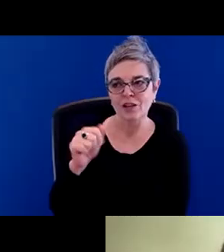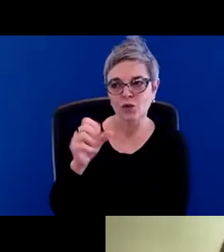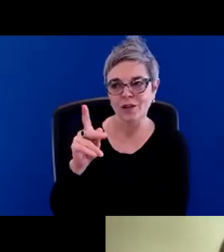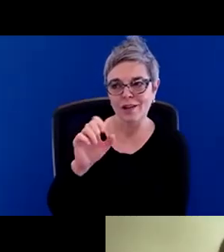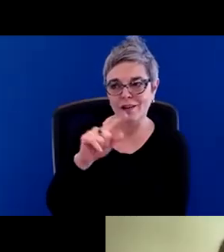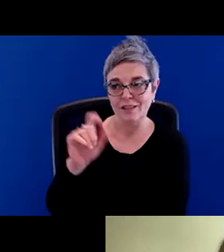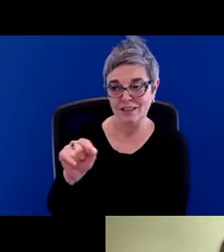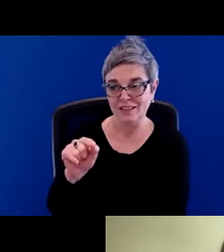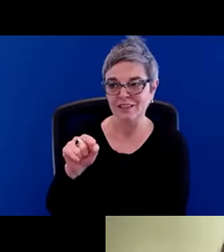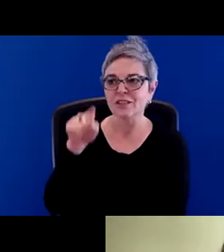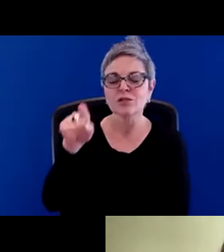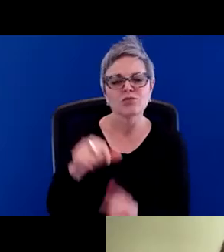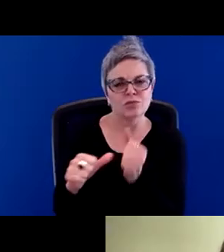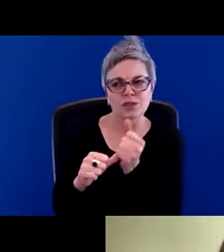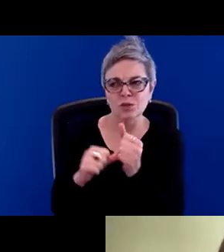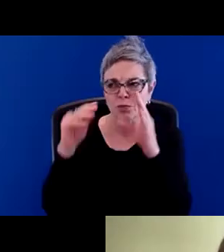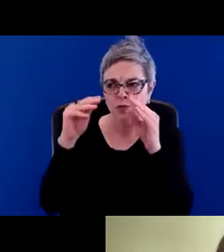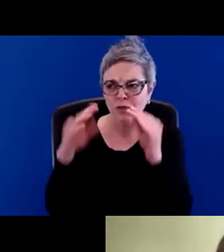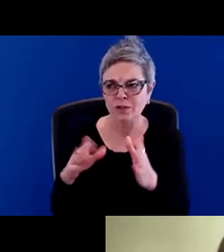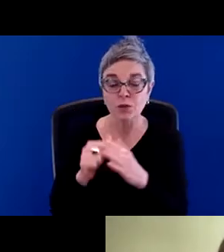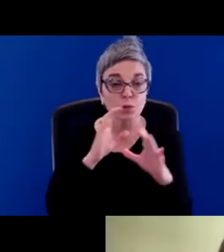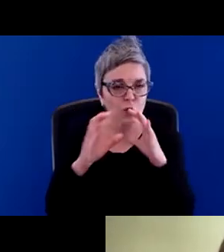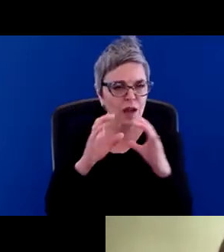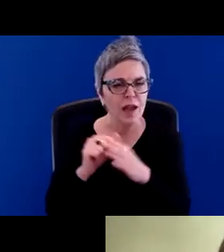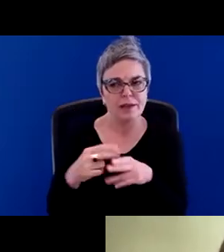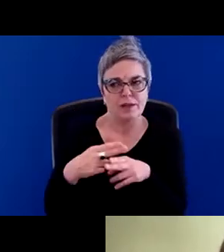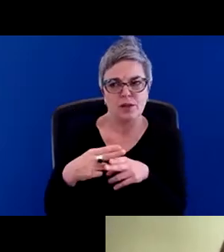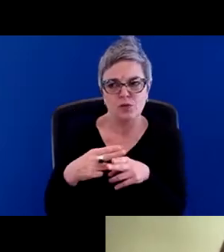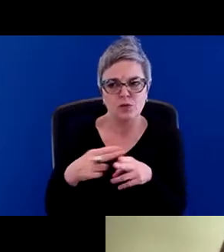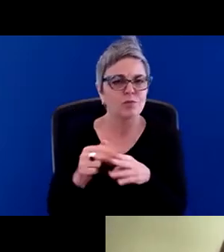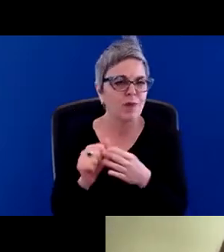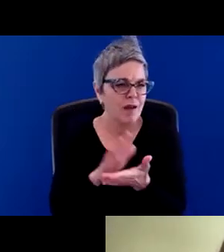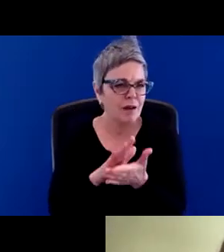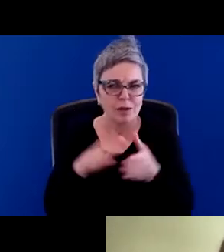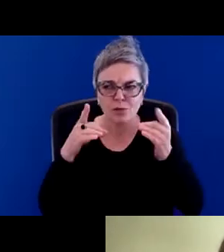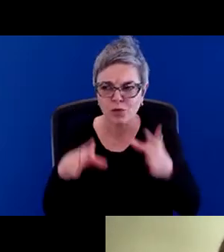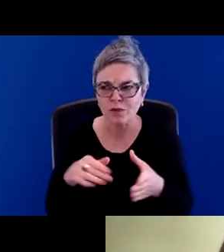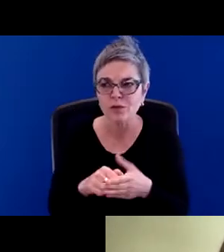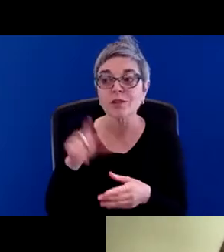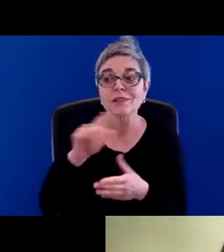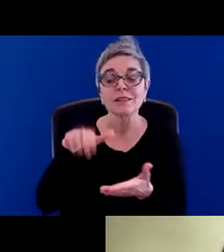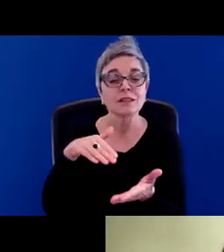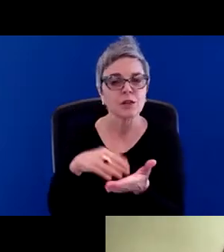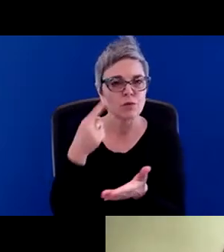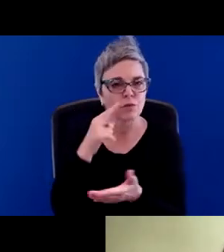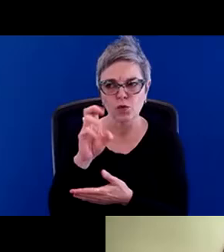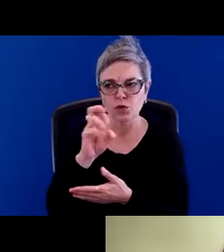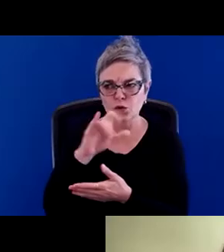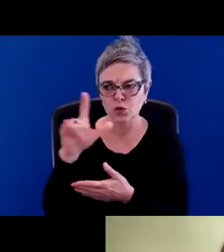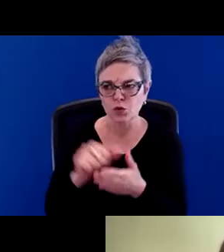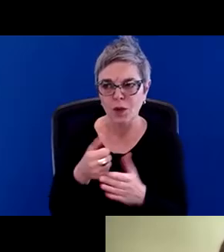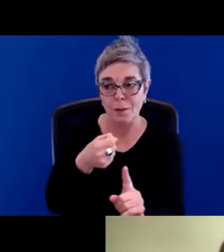communication and interim academic director of the Center for Social Impact at Utah Valley University. She enjoys teaching